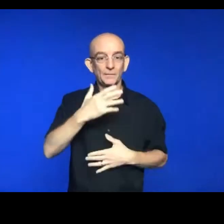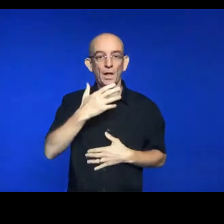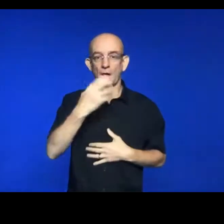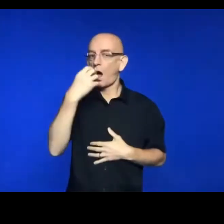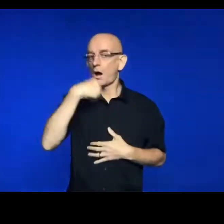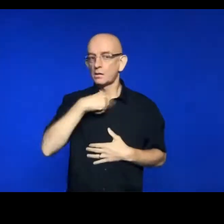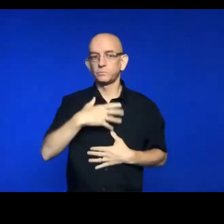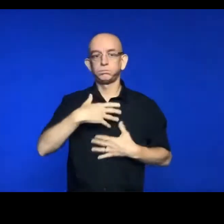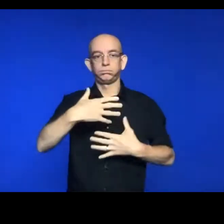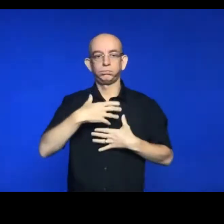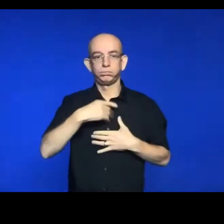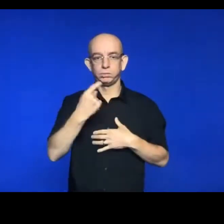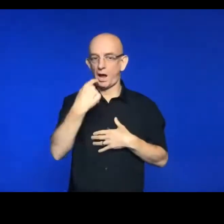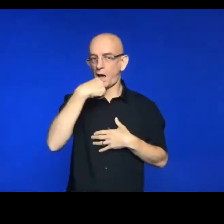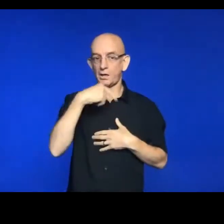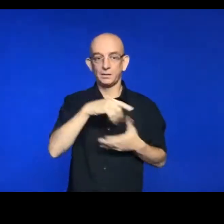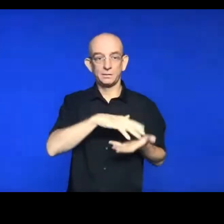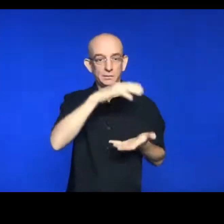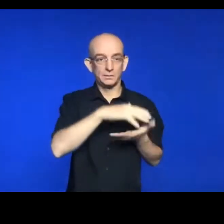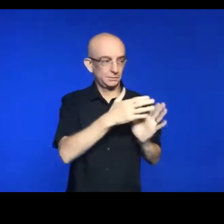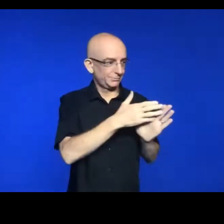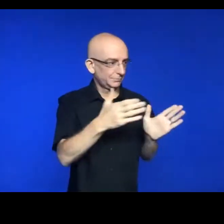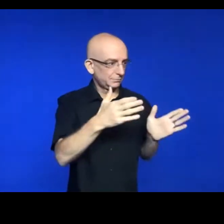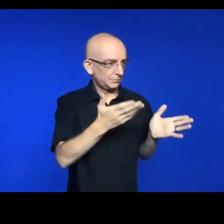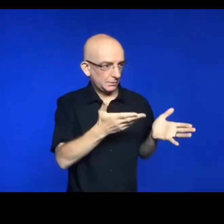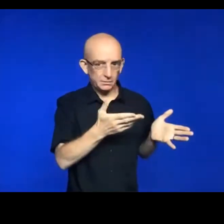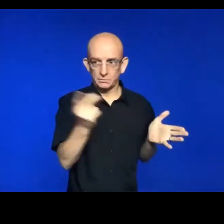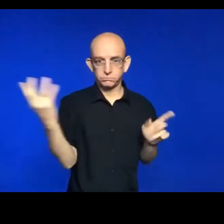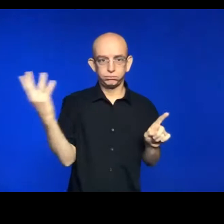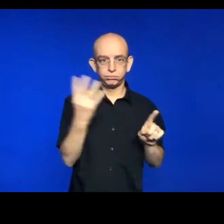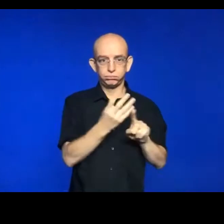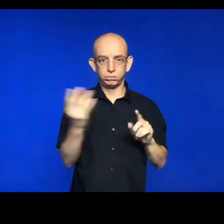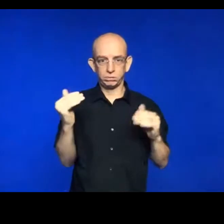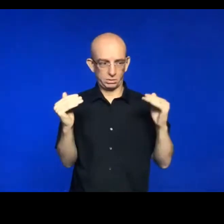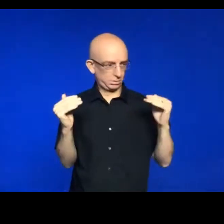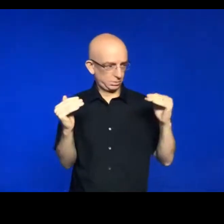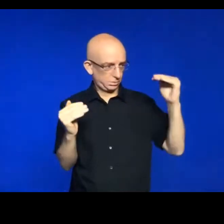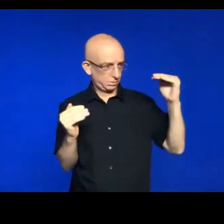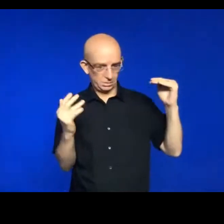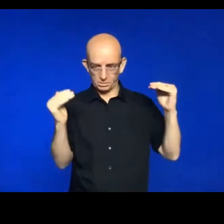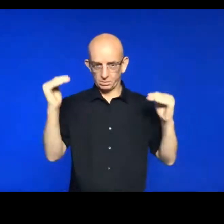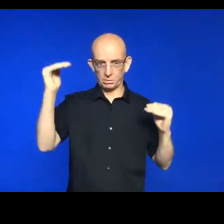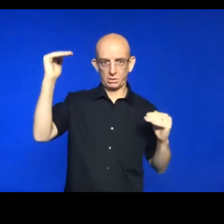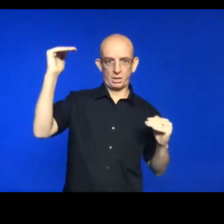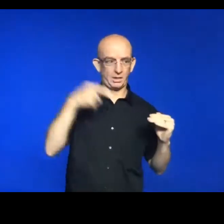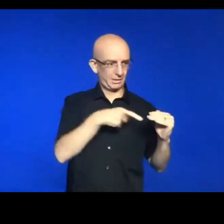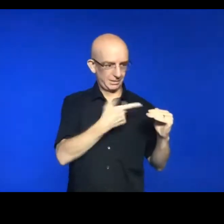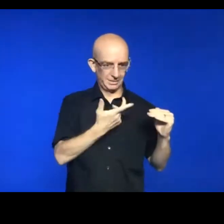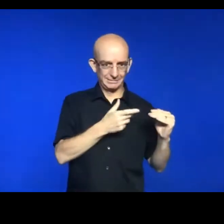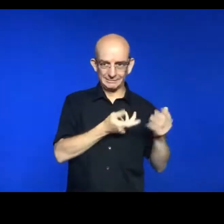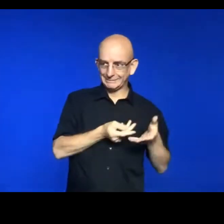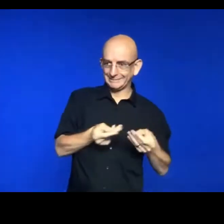we need to make sure, and what need to be requested, is that decisions regarding